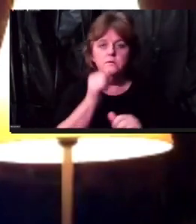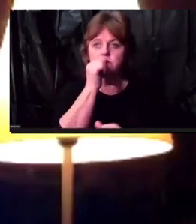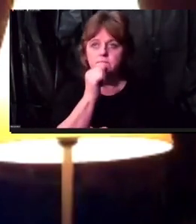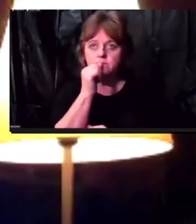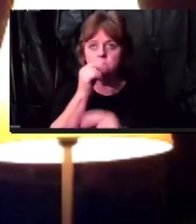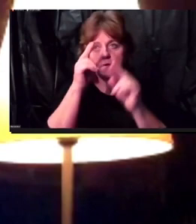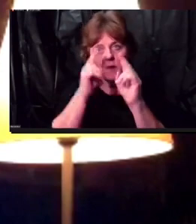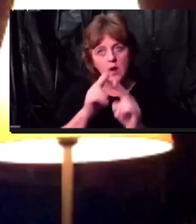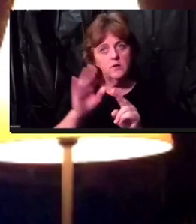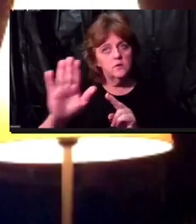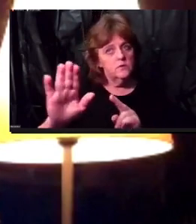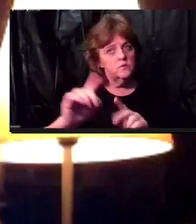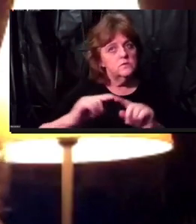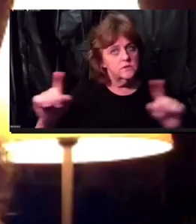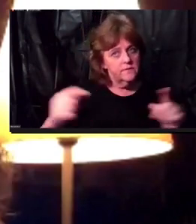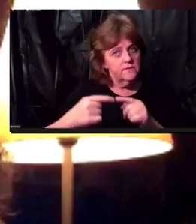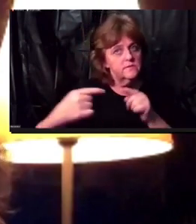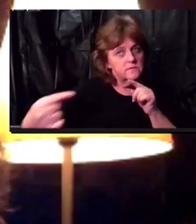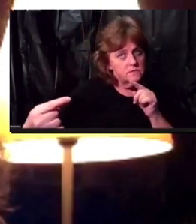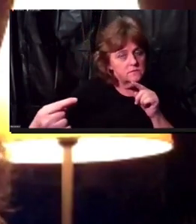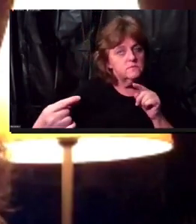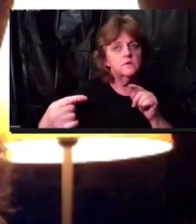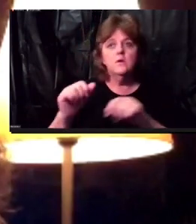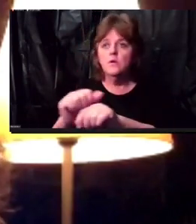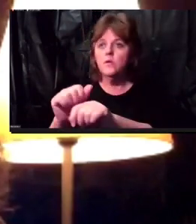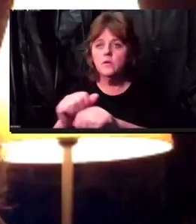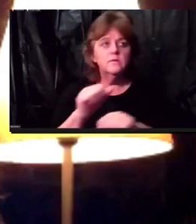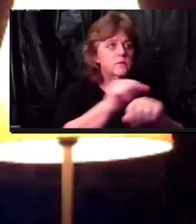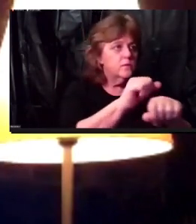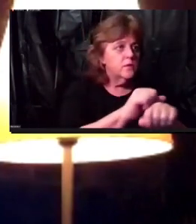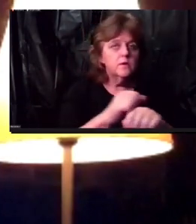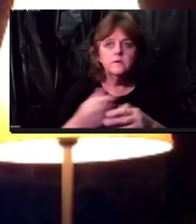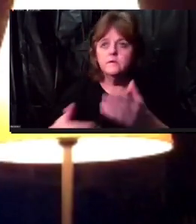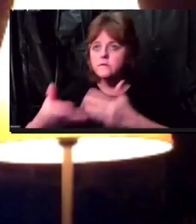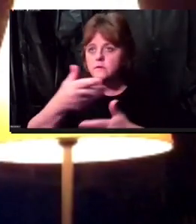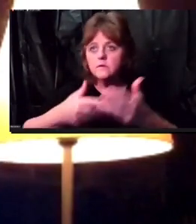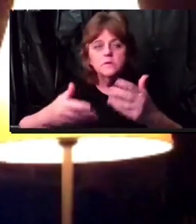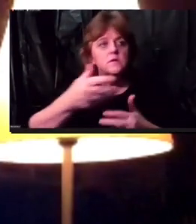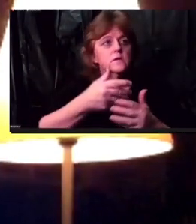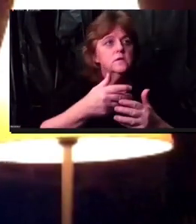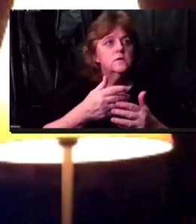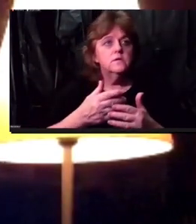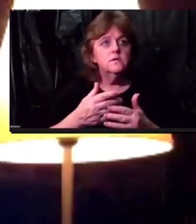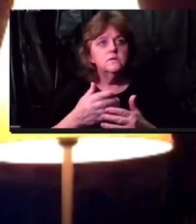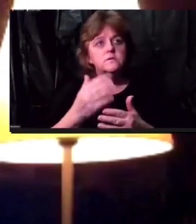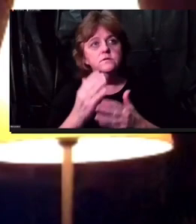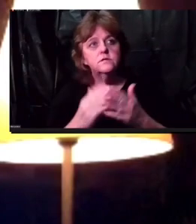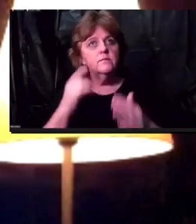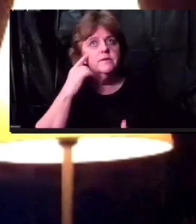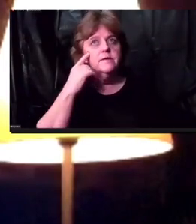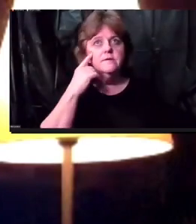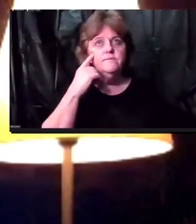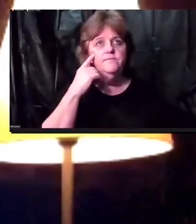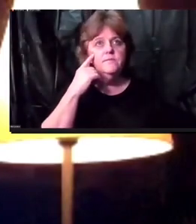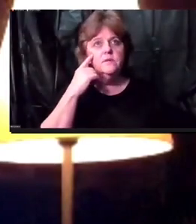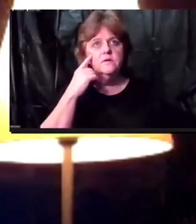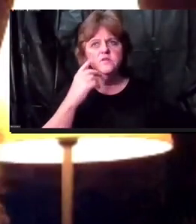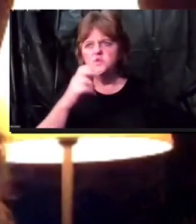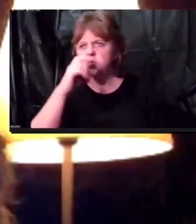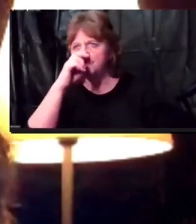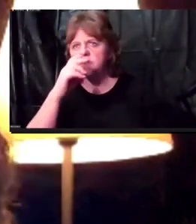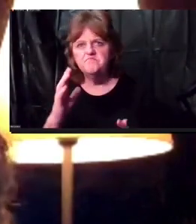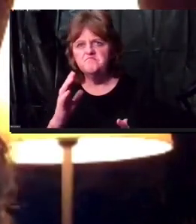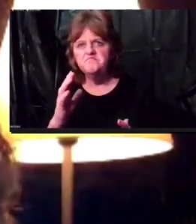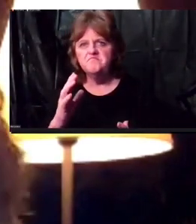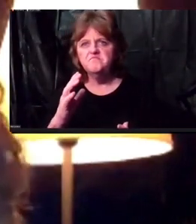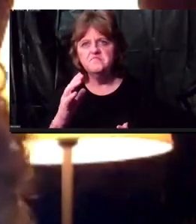to honor those standards, to work with different groups of people. Some think it's too too severe. Some